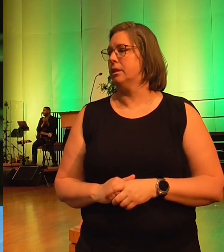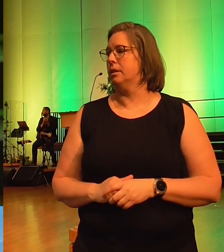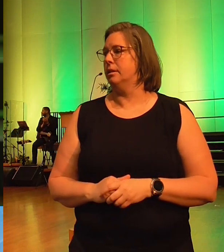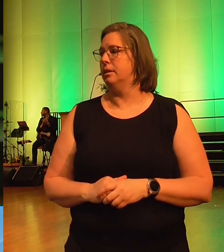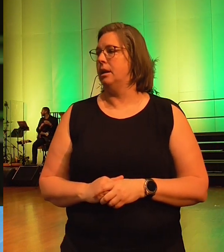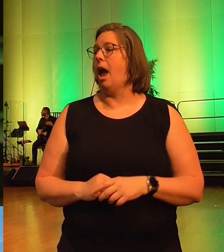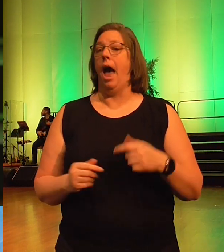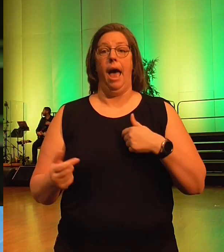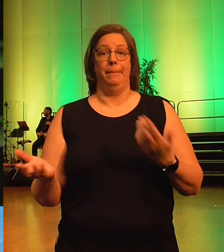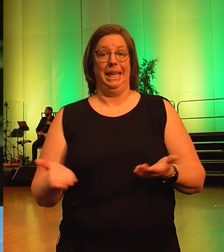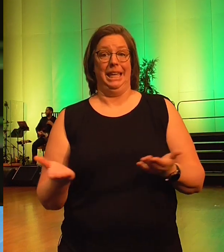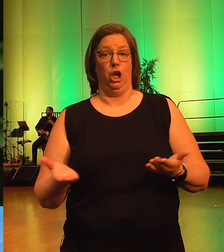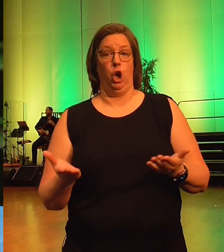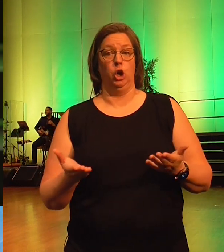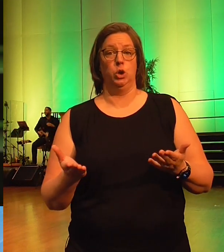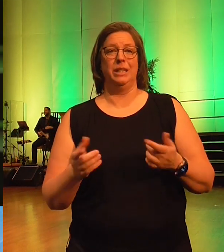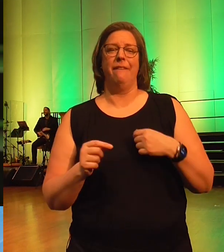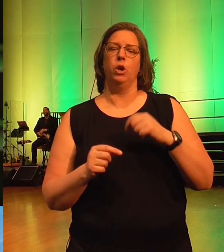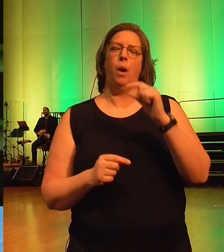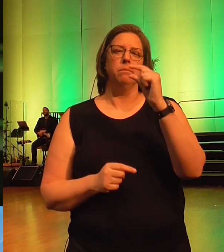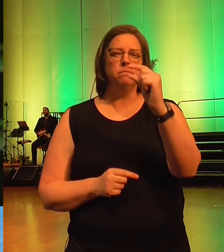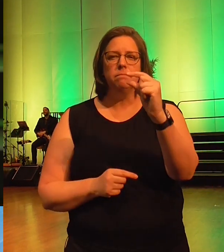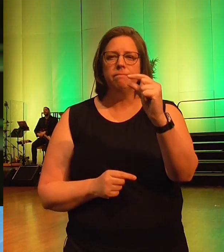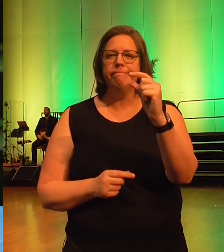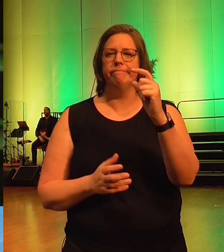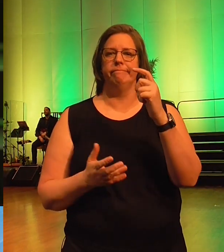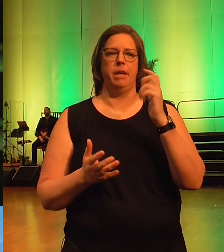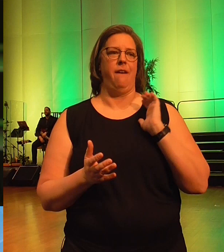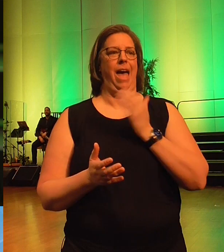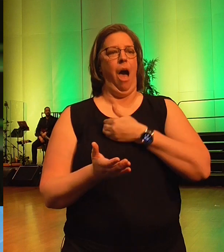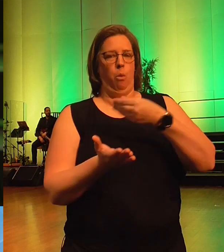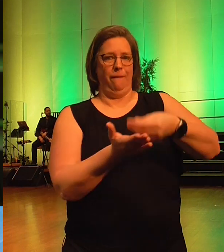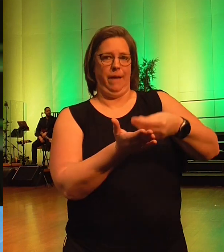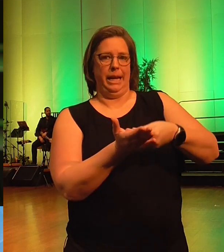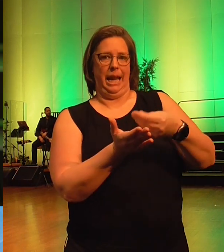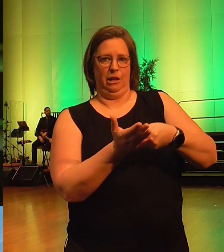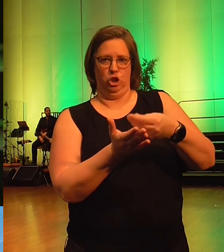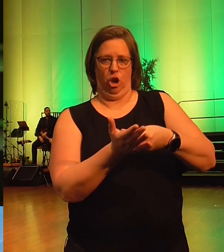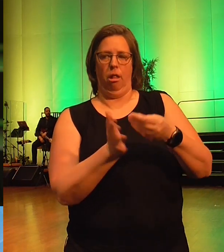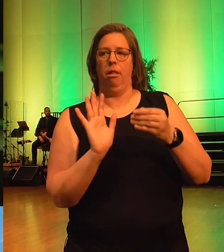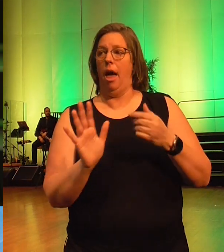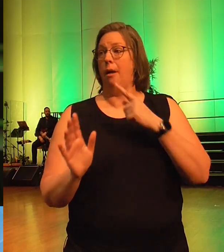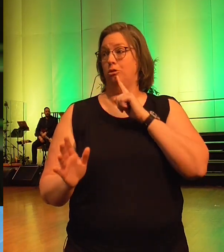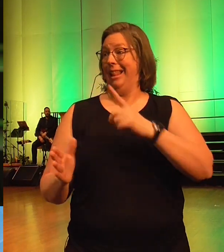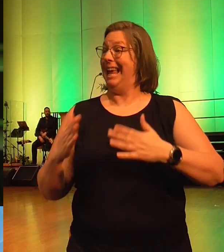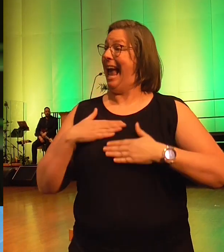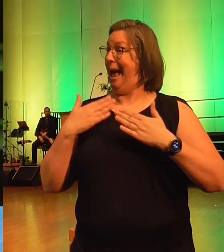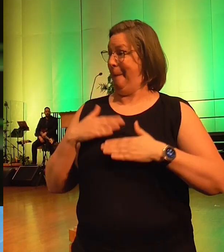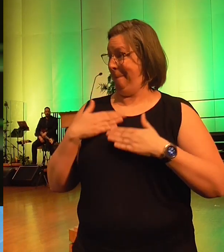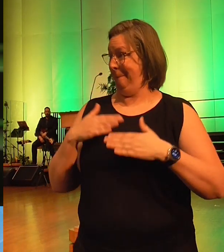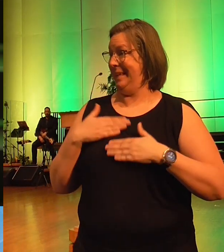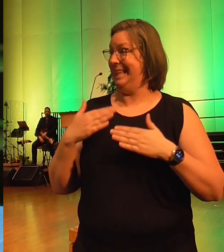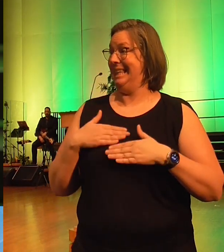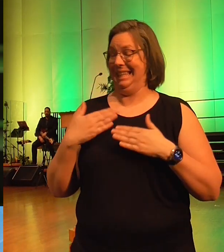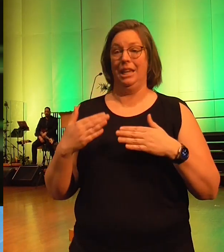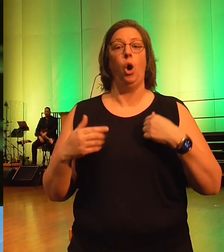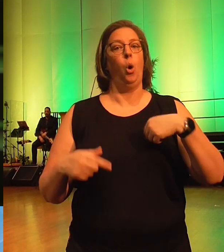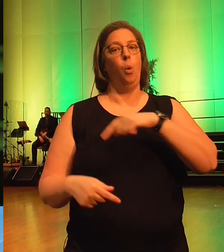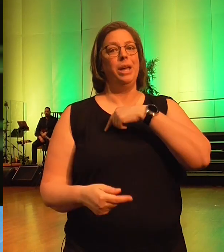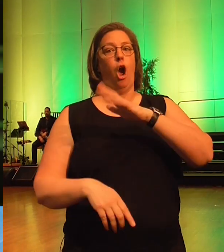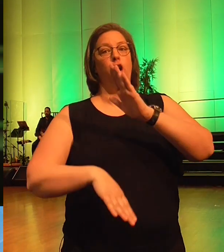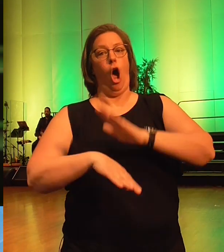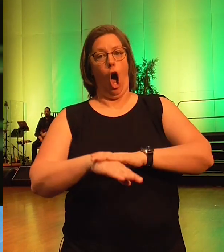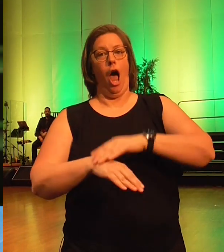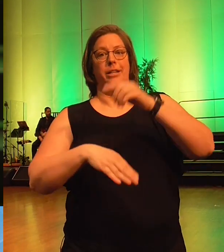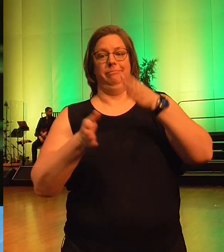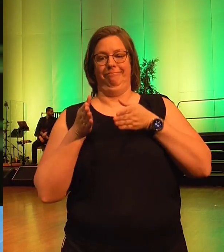I'm here to give you a bit of a thumbnail glimpse of our current financial condition. I'm very happy to say that we are on budget for our fiscal